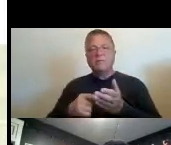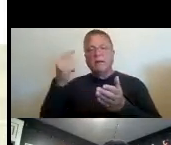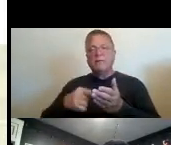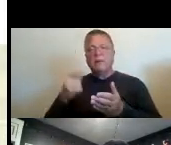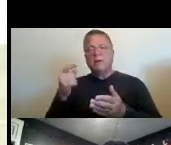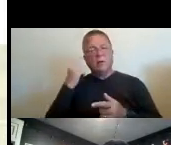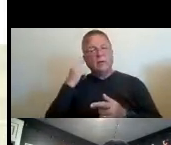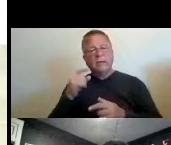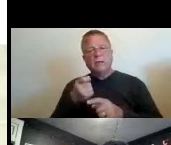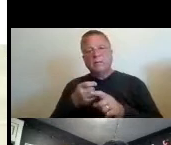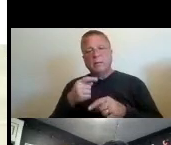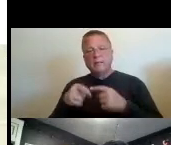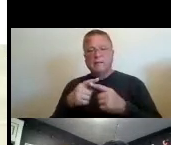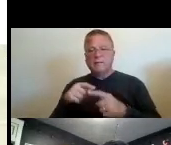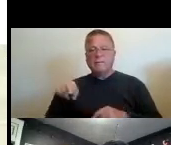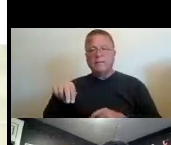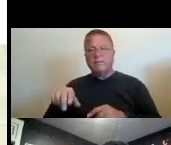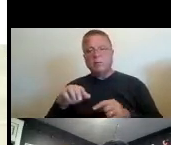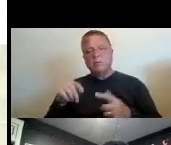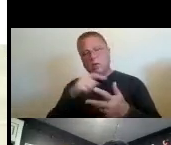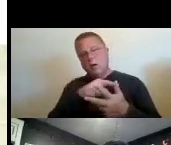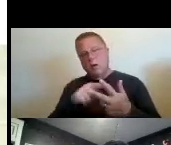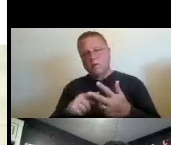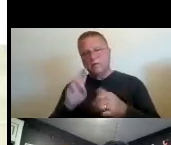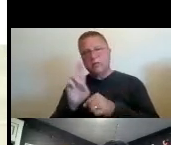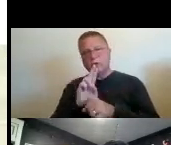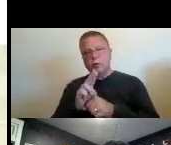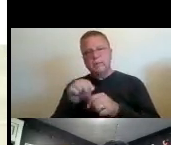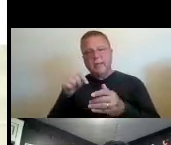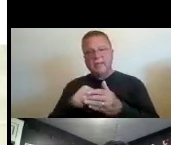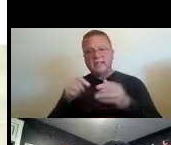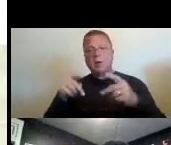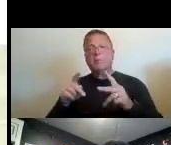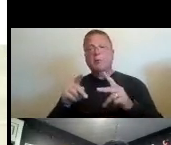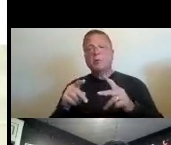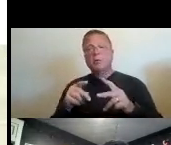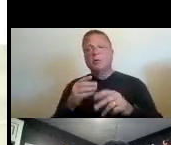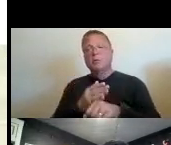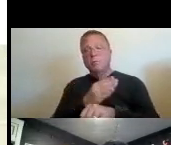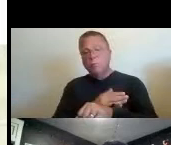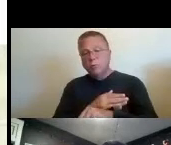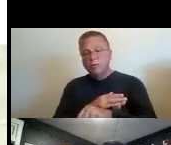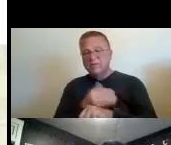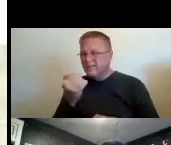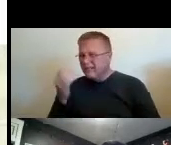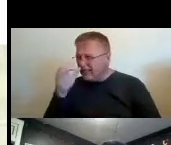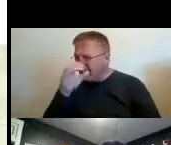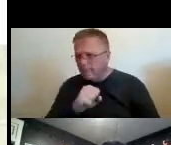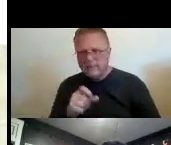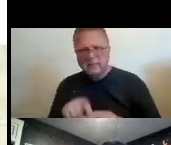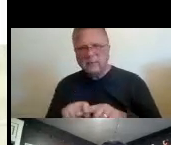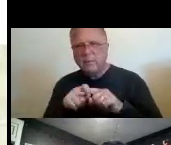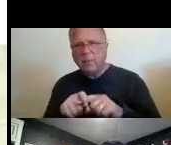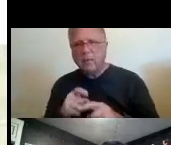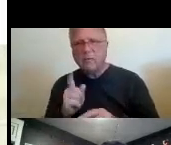compliance from pedestrians. So how can we use this as an opportunity to do those? Is there anything I missed? I just want to stop for a second.